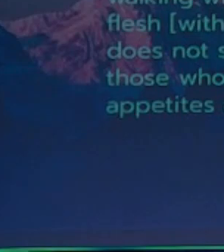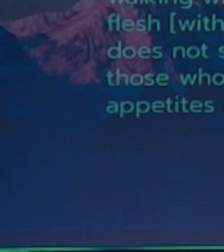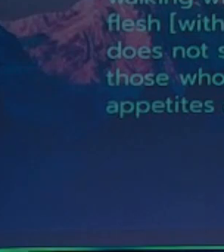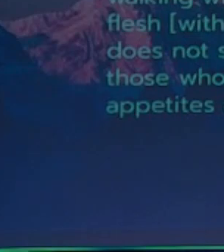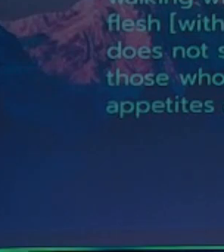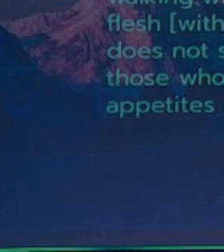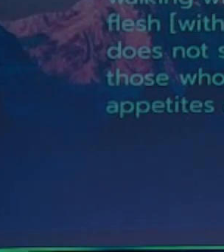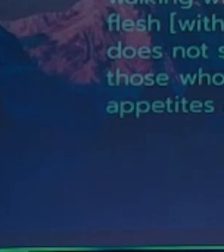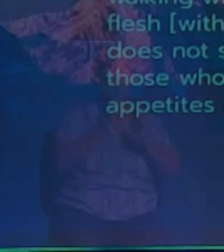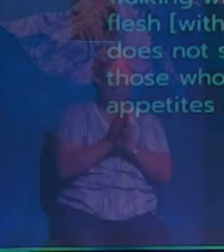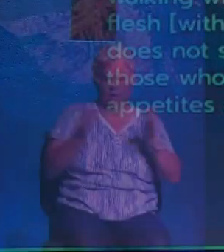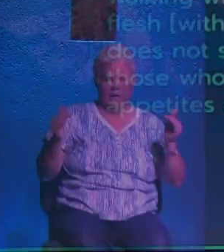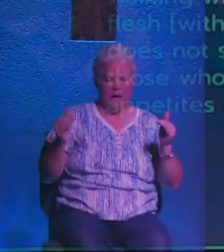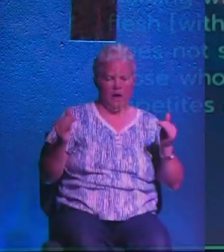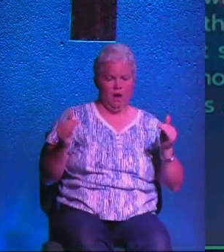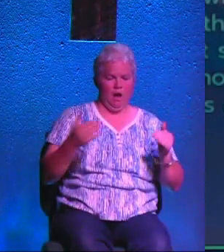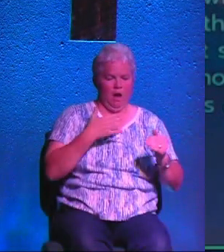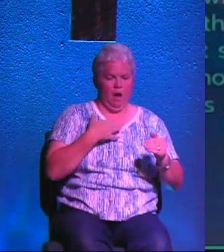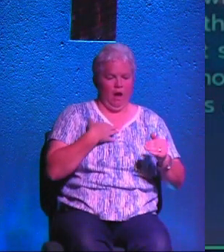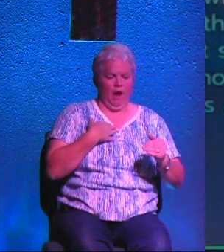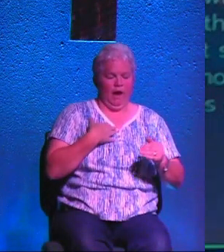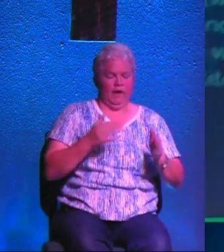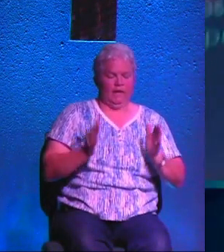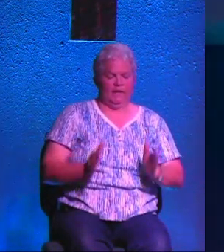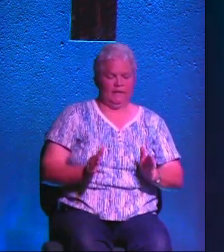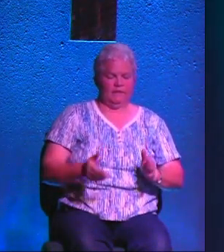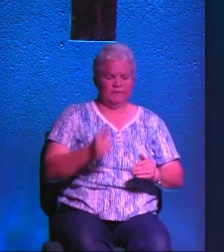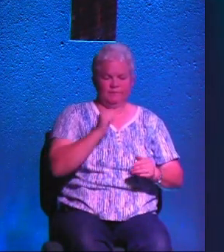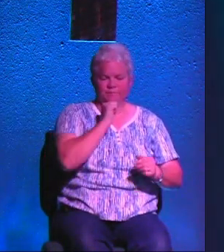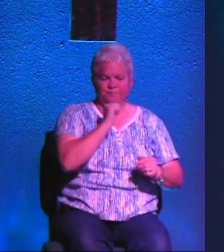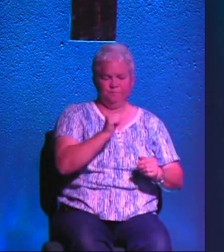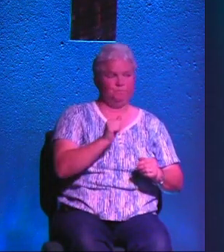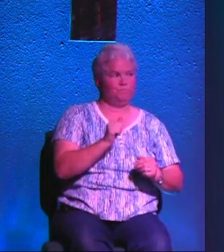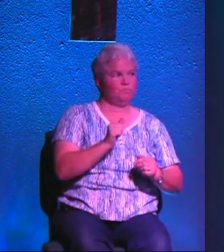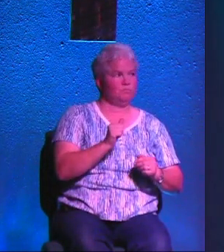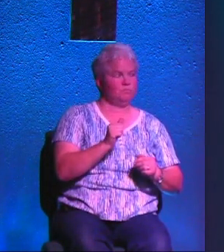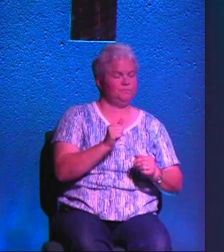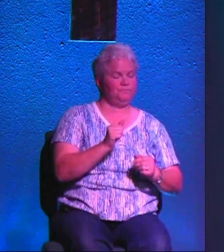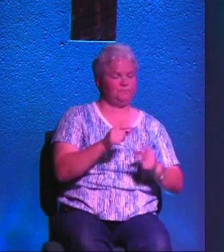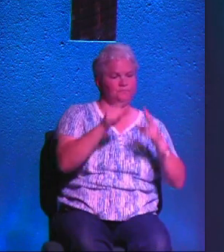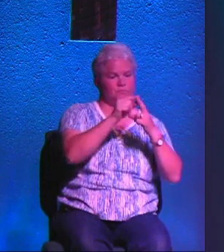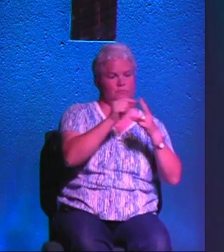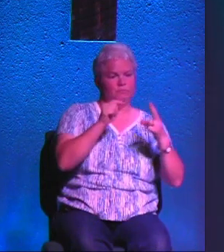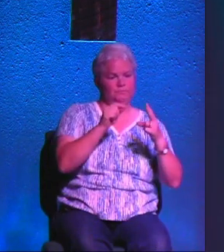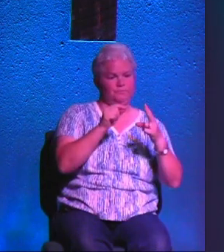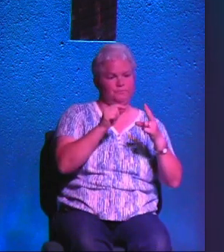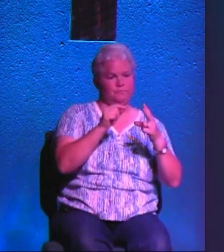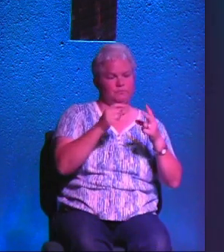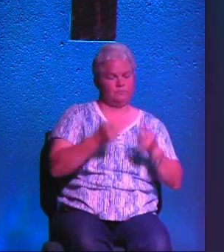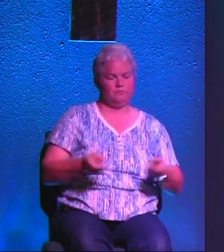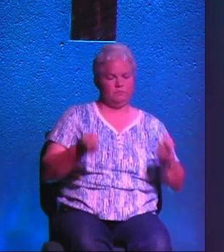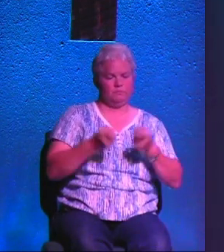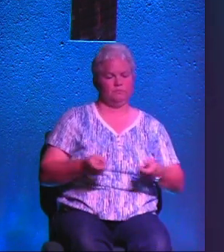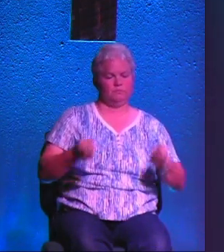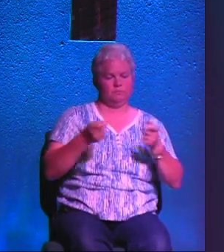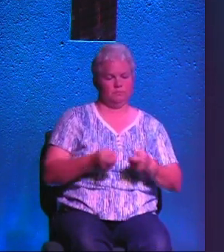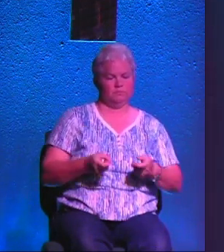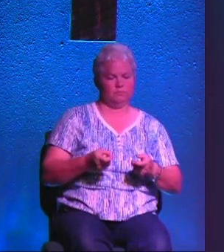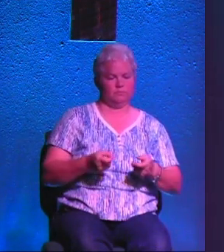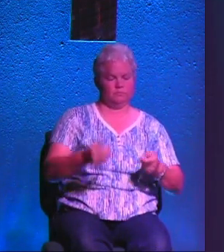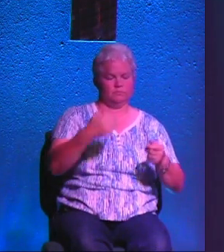to separate that. See, my body does not have the ability to choose to sin on its